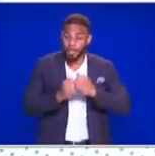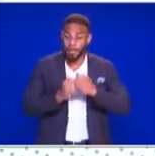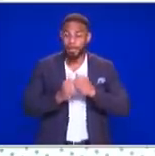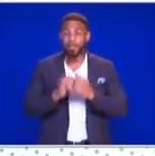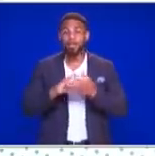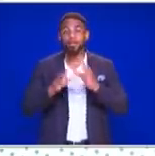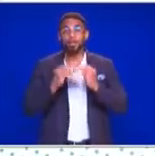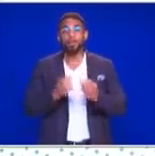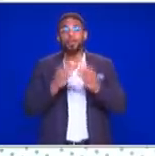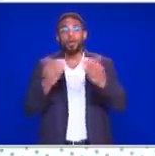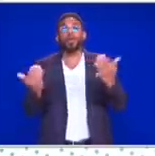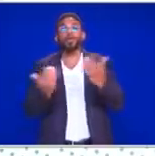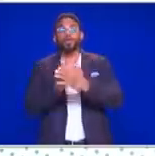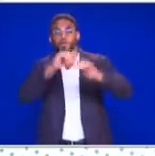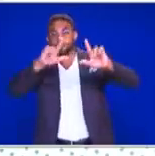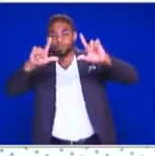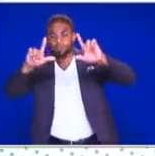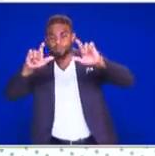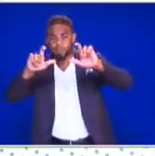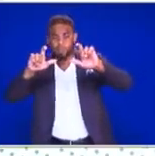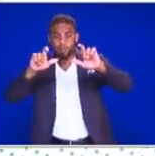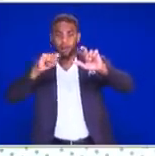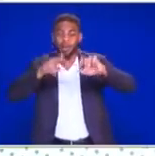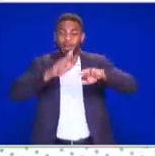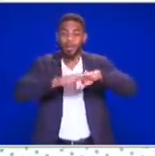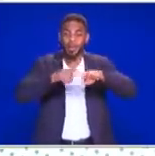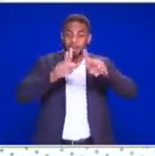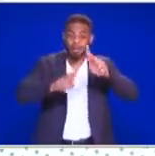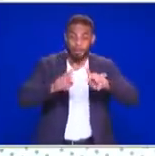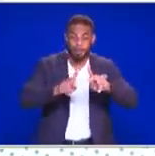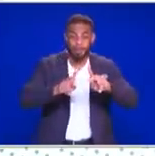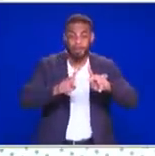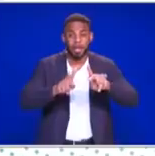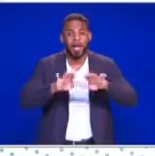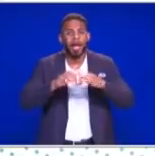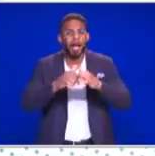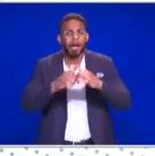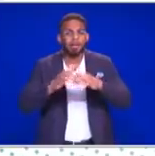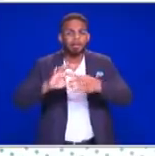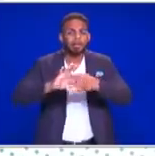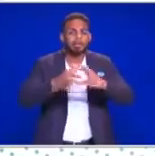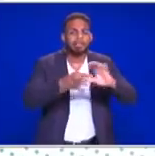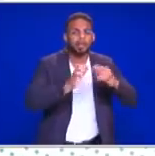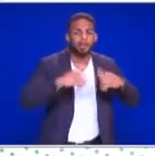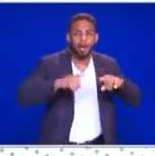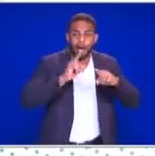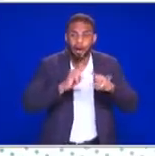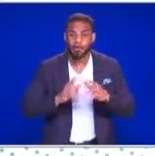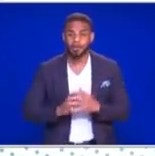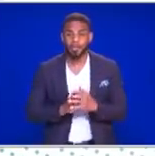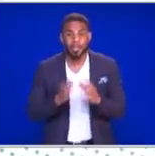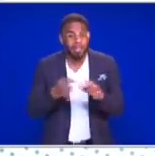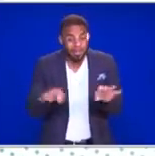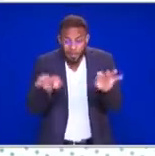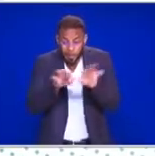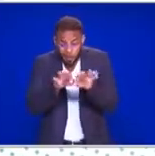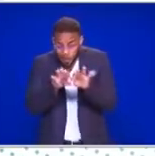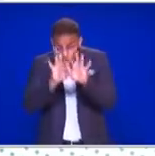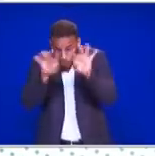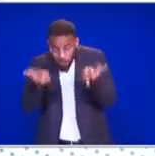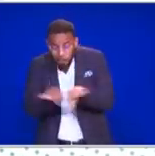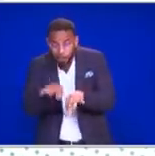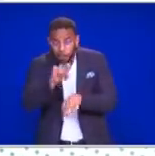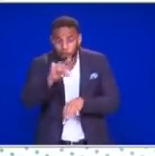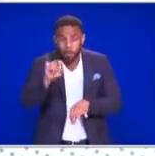the stories provide a new snapshot of our nation's population and how interconnected we are. It's important to frame the